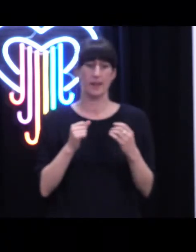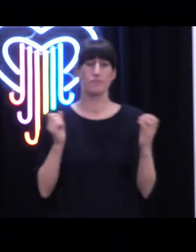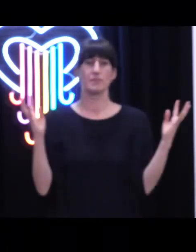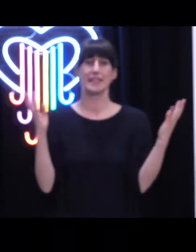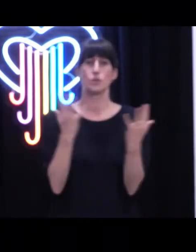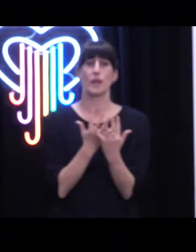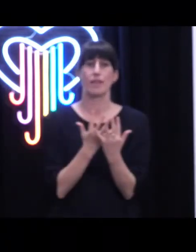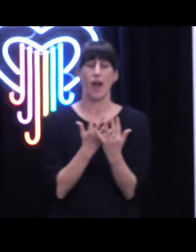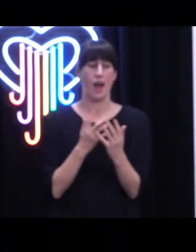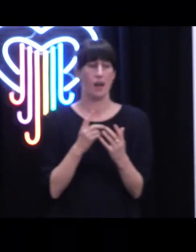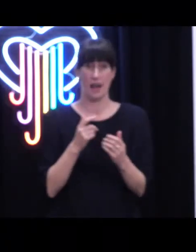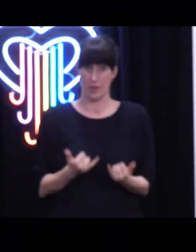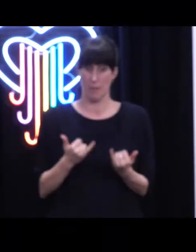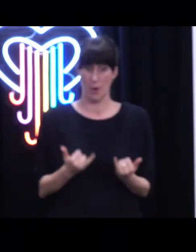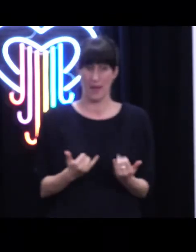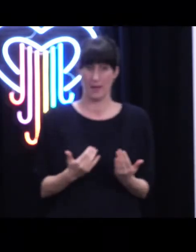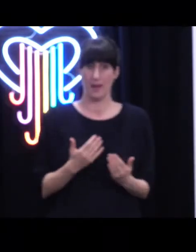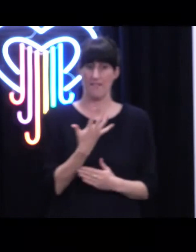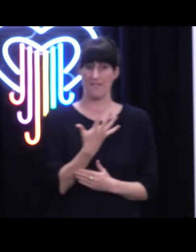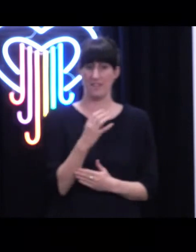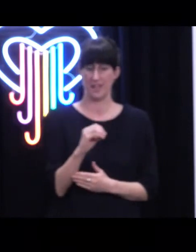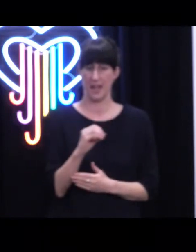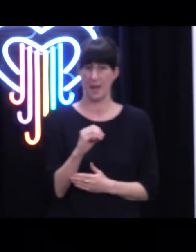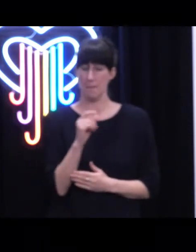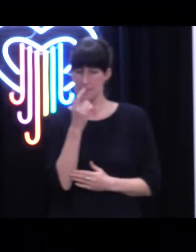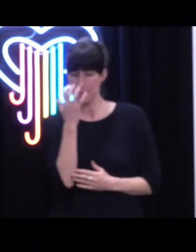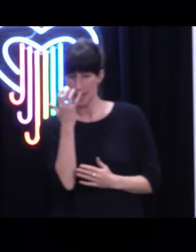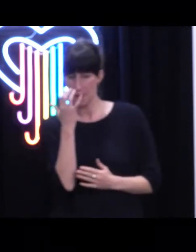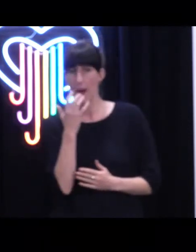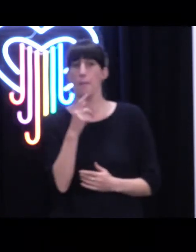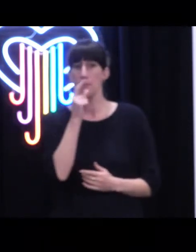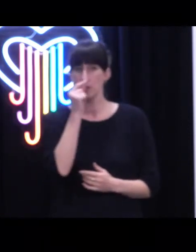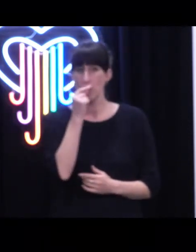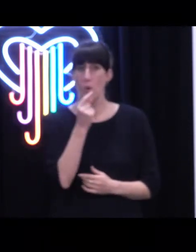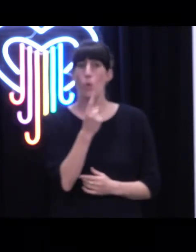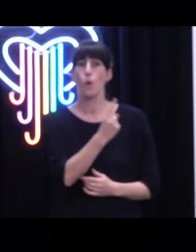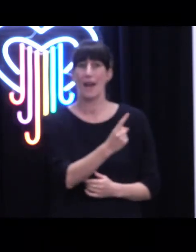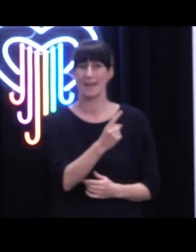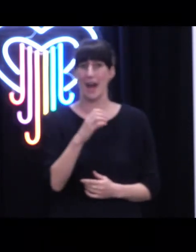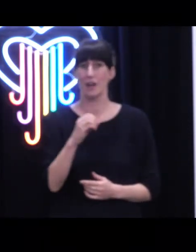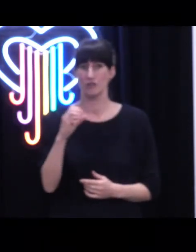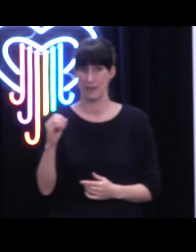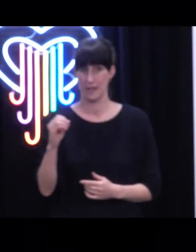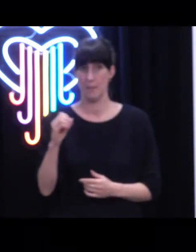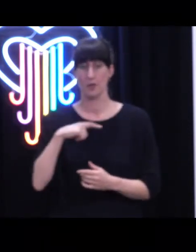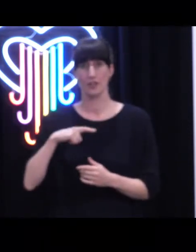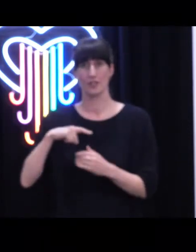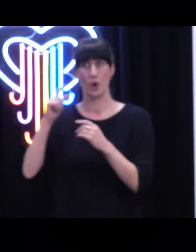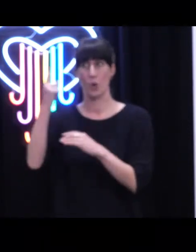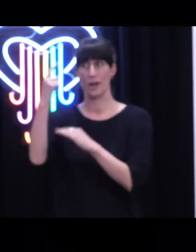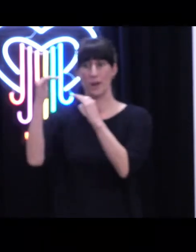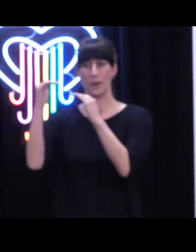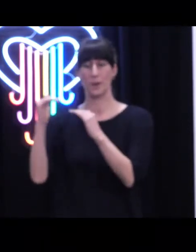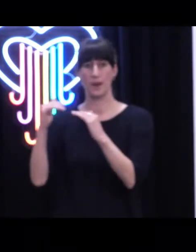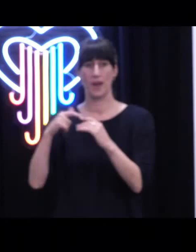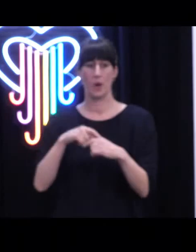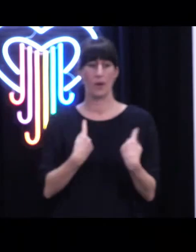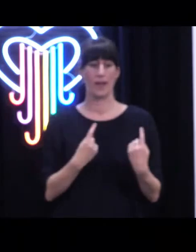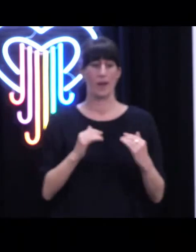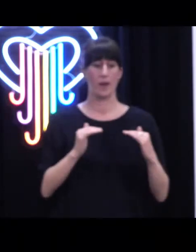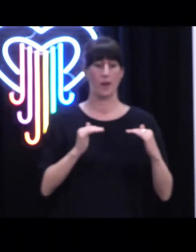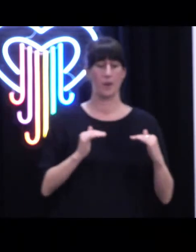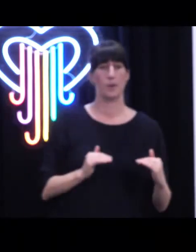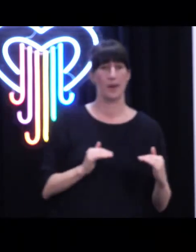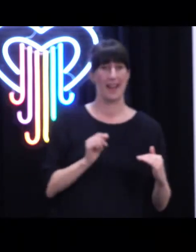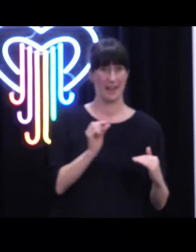to 100 people. Essentially, as Auckland moves down, the rest of New Zealand can ease a little too, whilst remaining